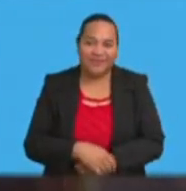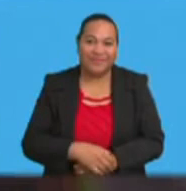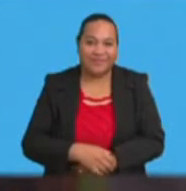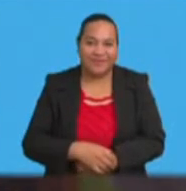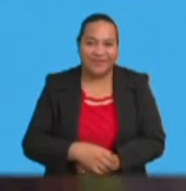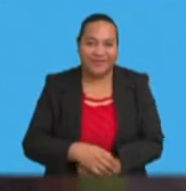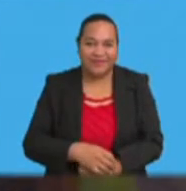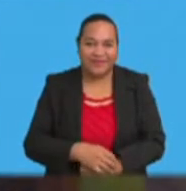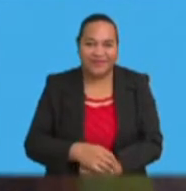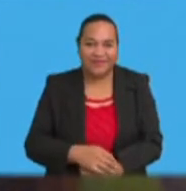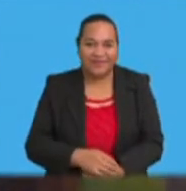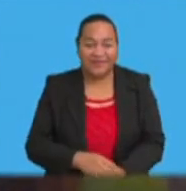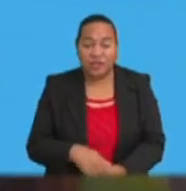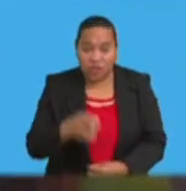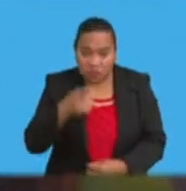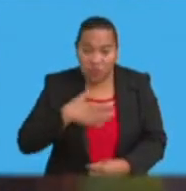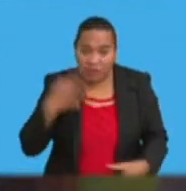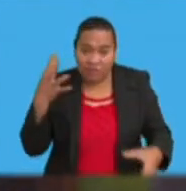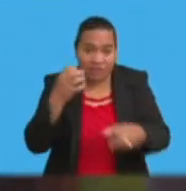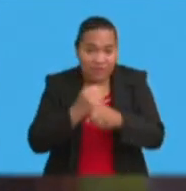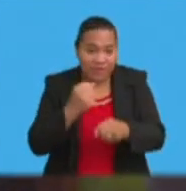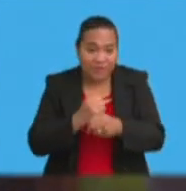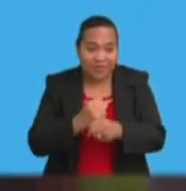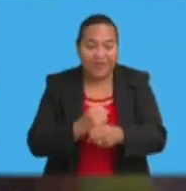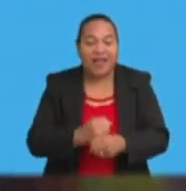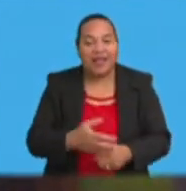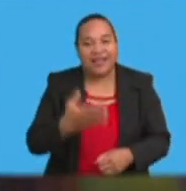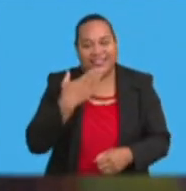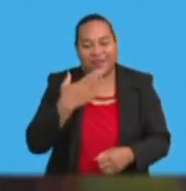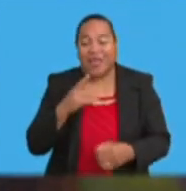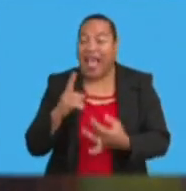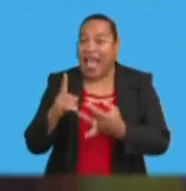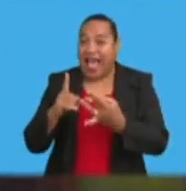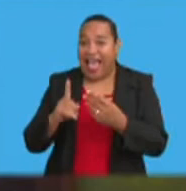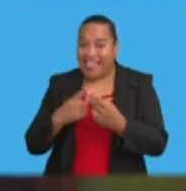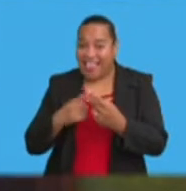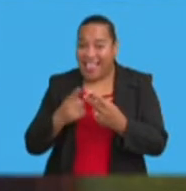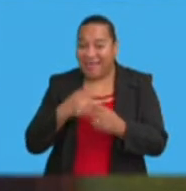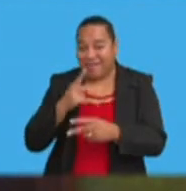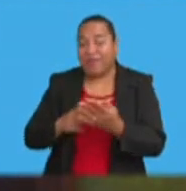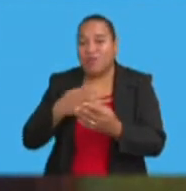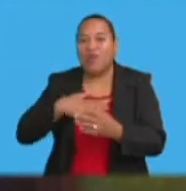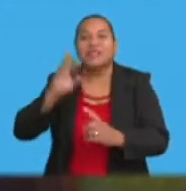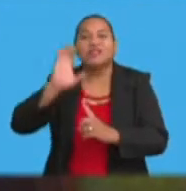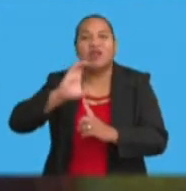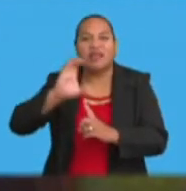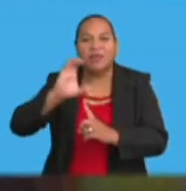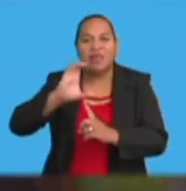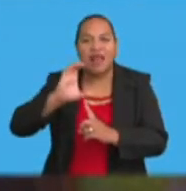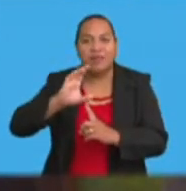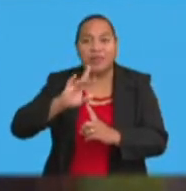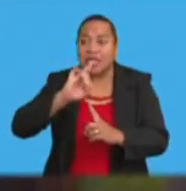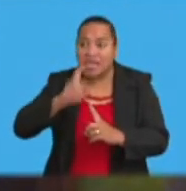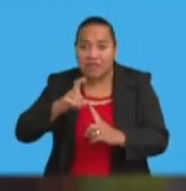question. Would you like to make your concluding remarks? Thank you, Madam Speaker. The other part that I'm talking about is capital. Obviously, capital. If you don't have